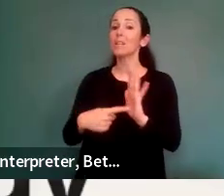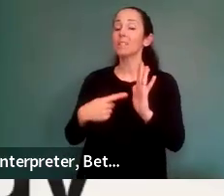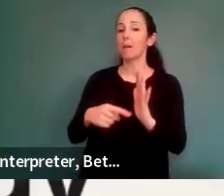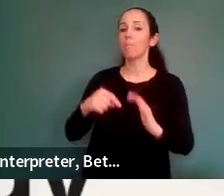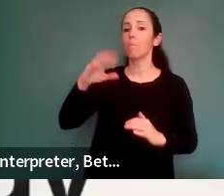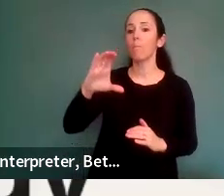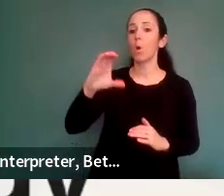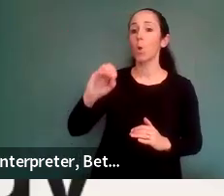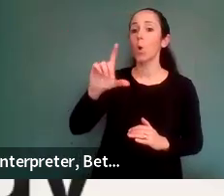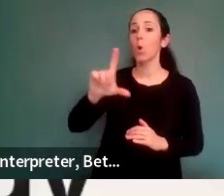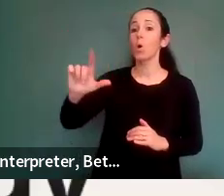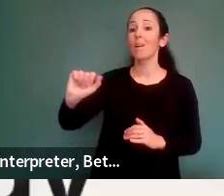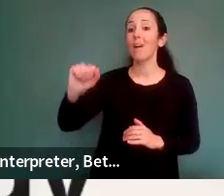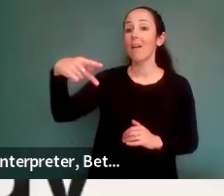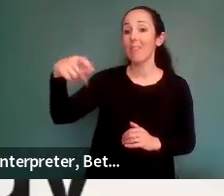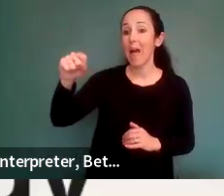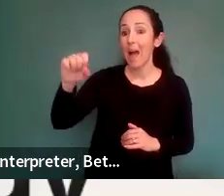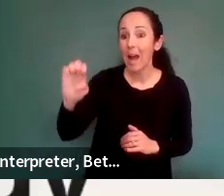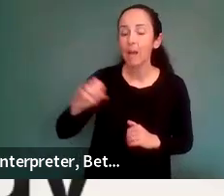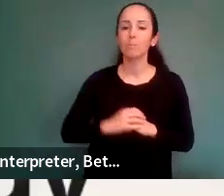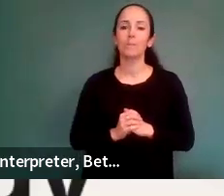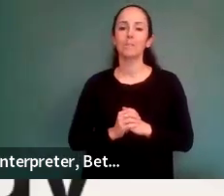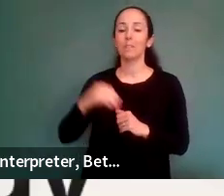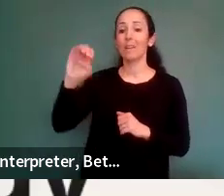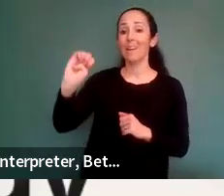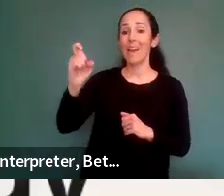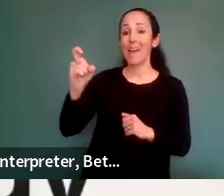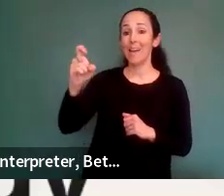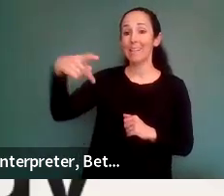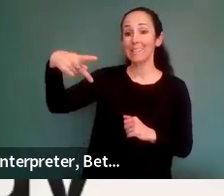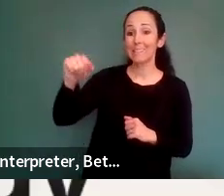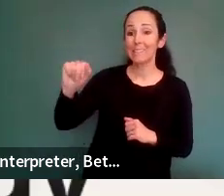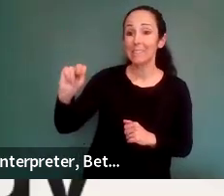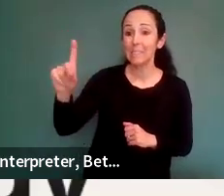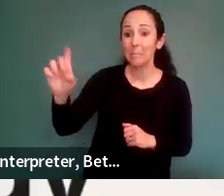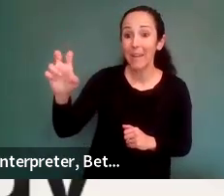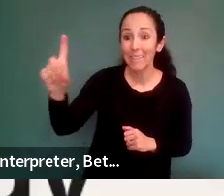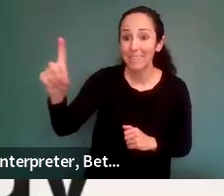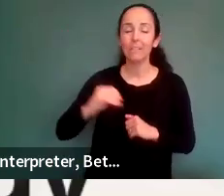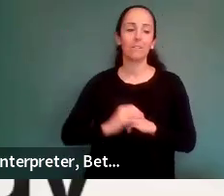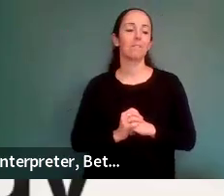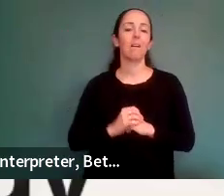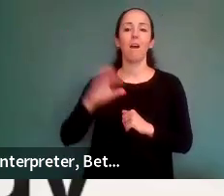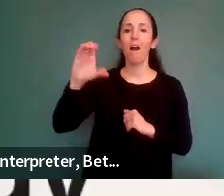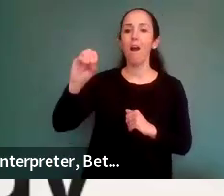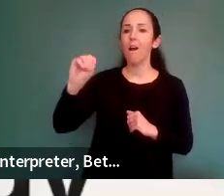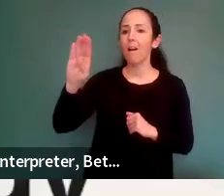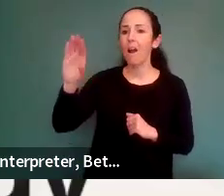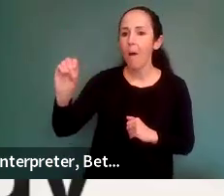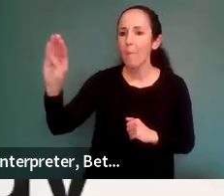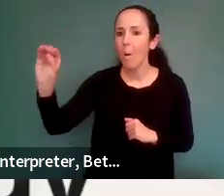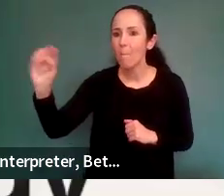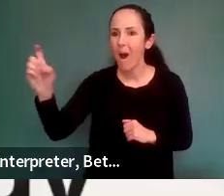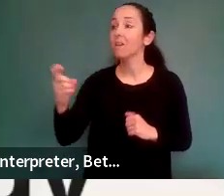collapse, expanded, combo box, an edit field. Get acquainted with a lot of